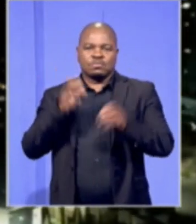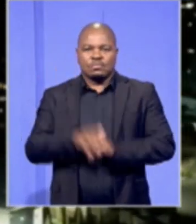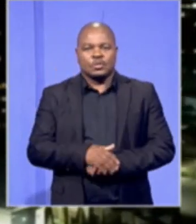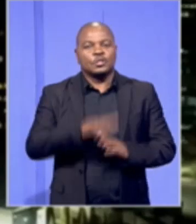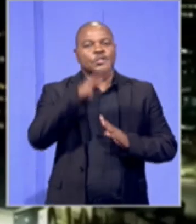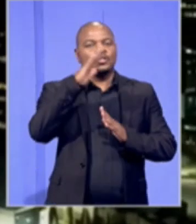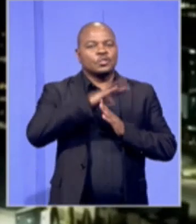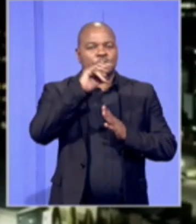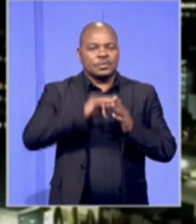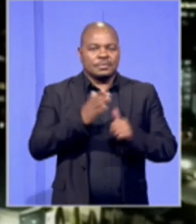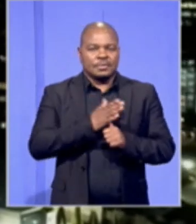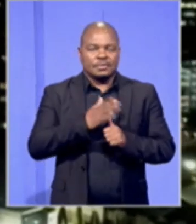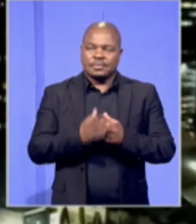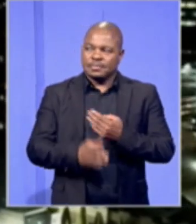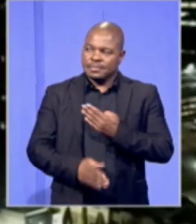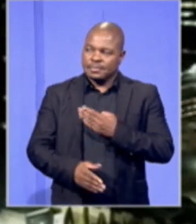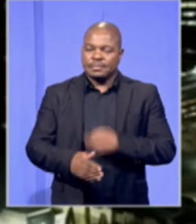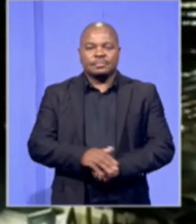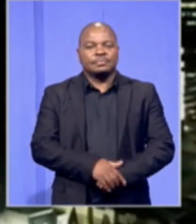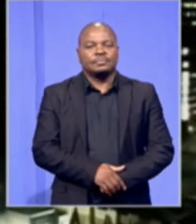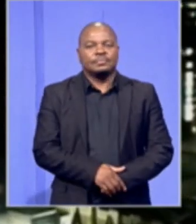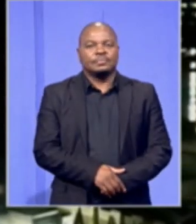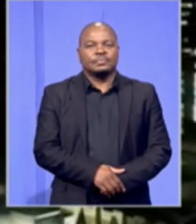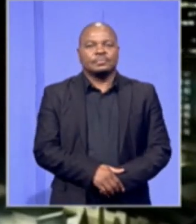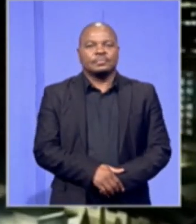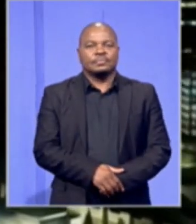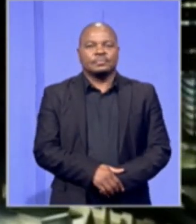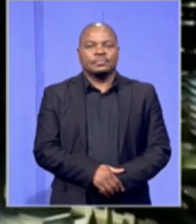ha re di thakgole ka dihlooho tsa tsona.